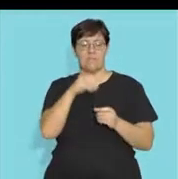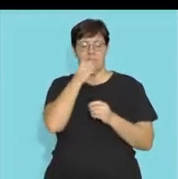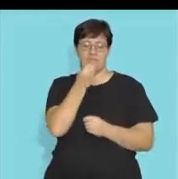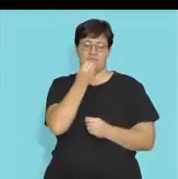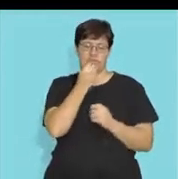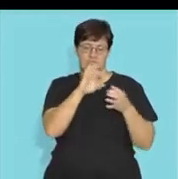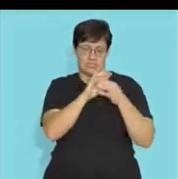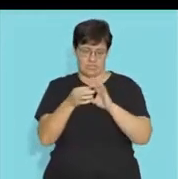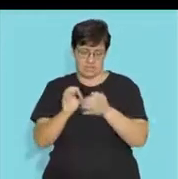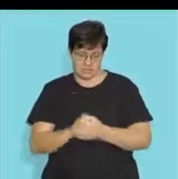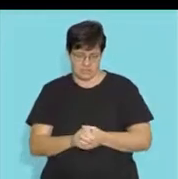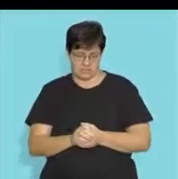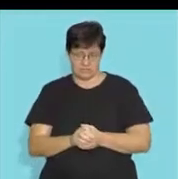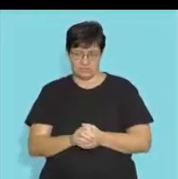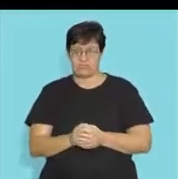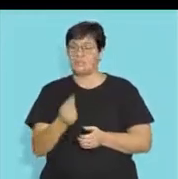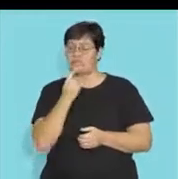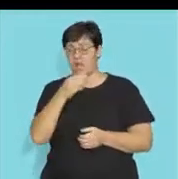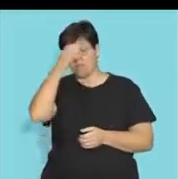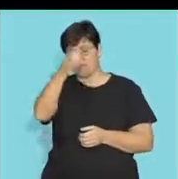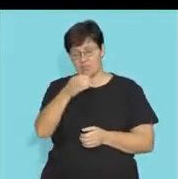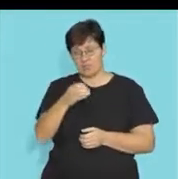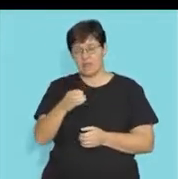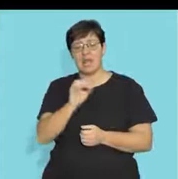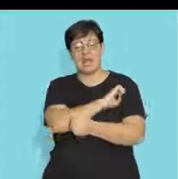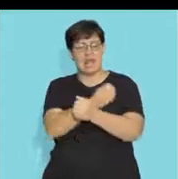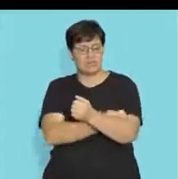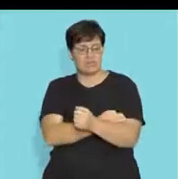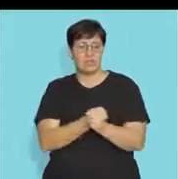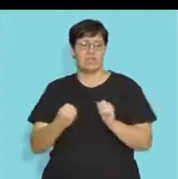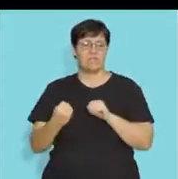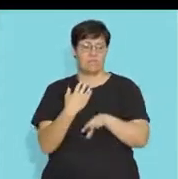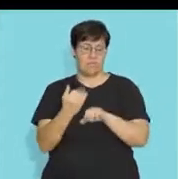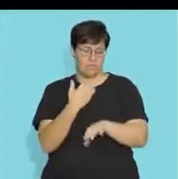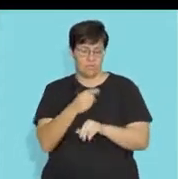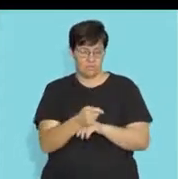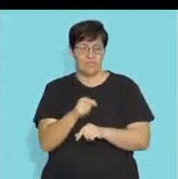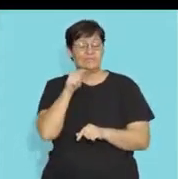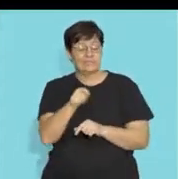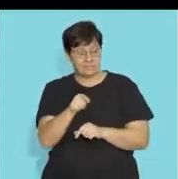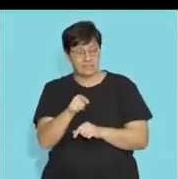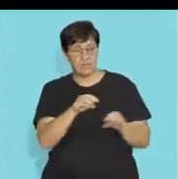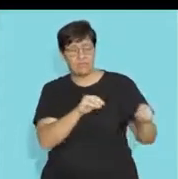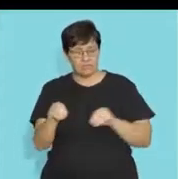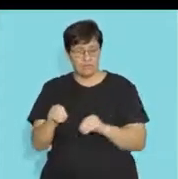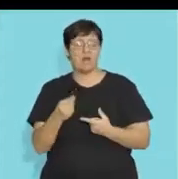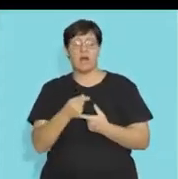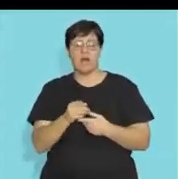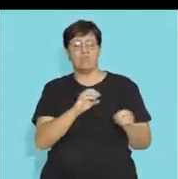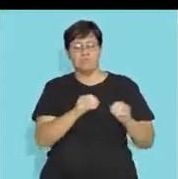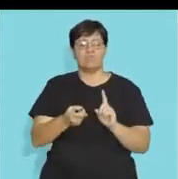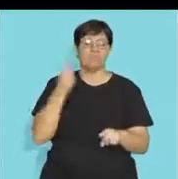in a food chain. And we mentioned the concept that energy flows, and that movement of energy flow is